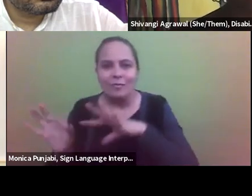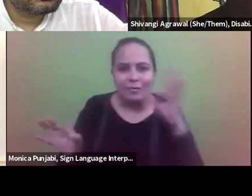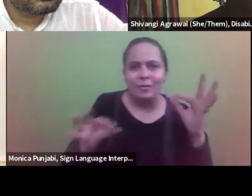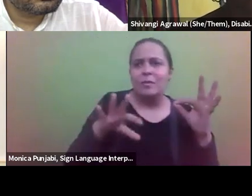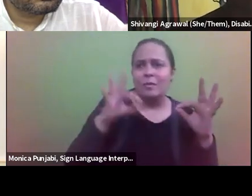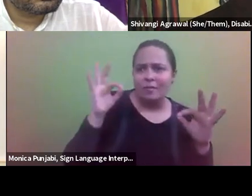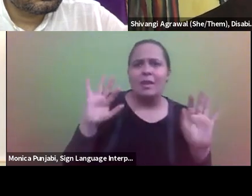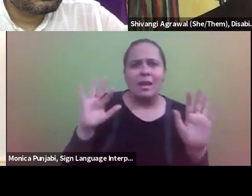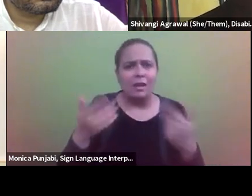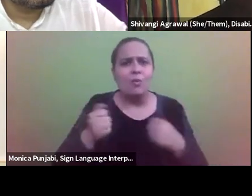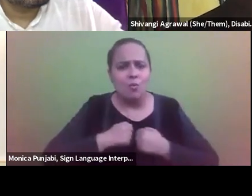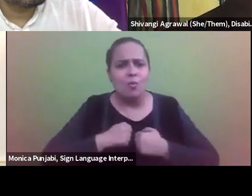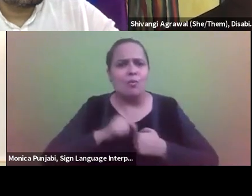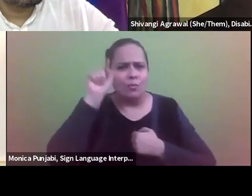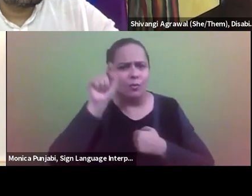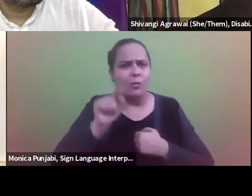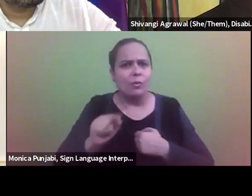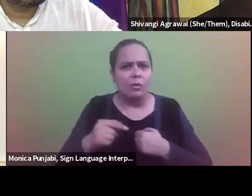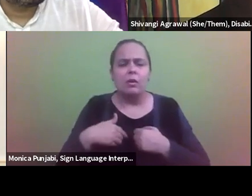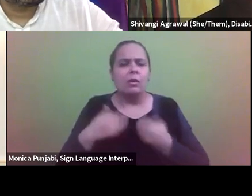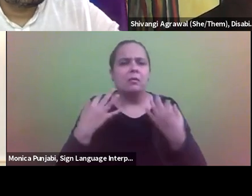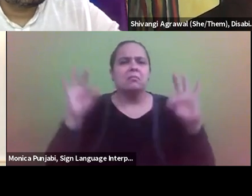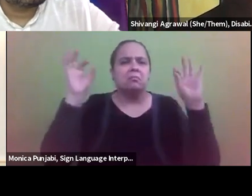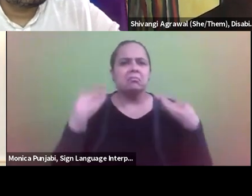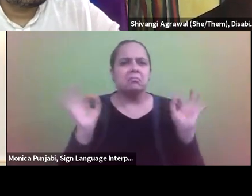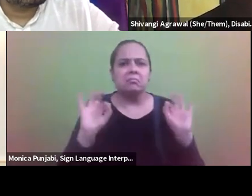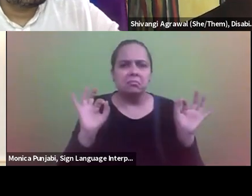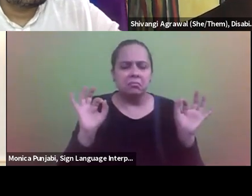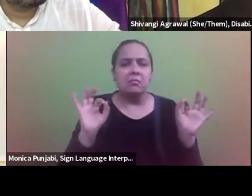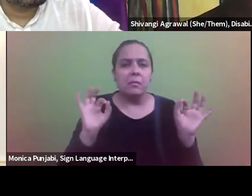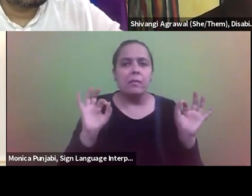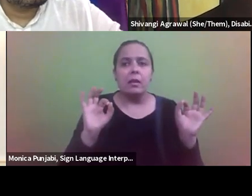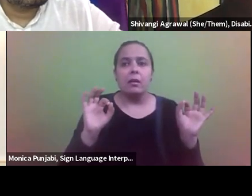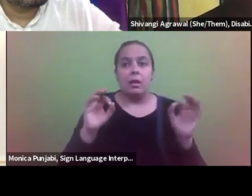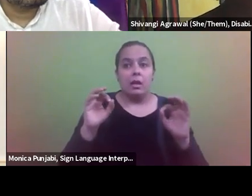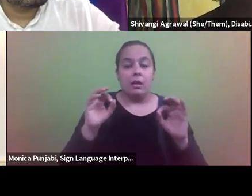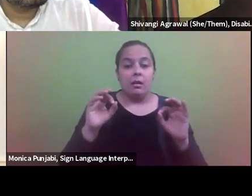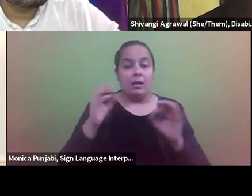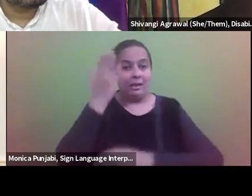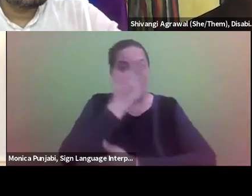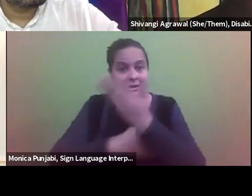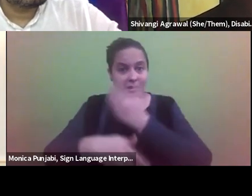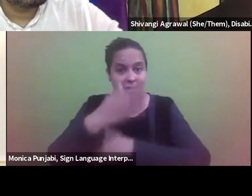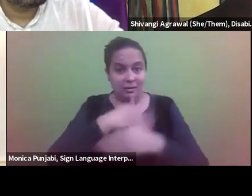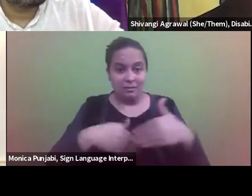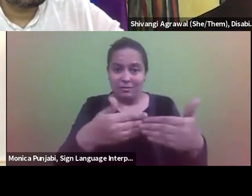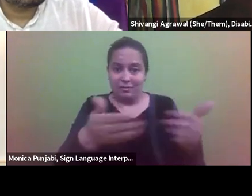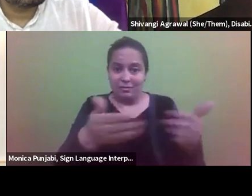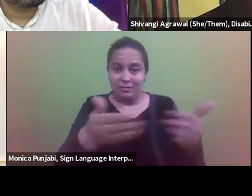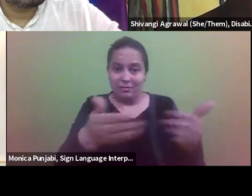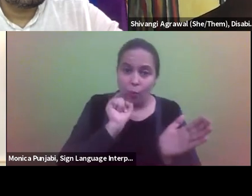about. Because, you know, I feel like parents of people with disabilities have very different issues, right? Like their issues